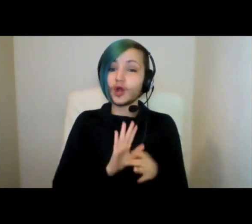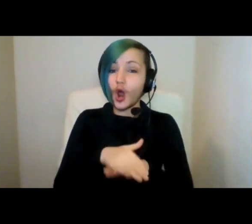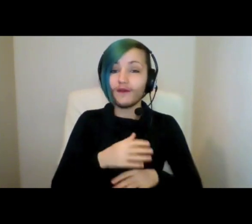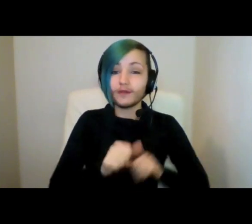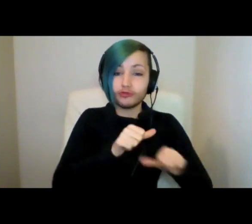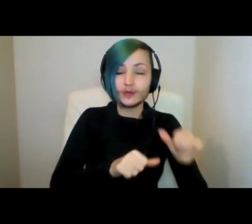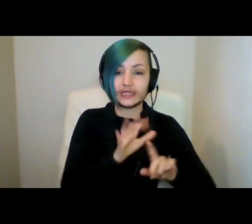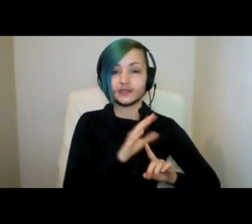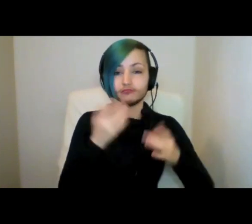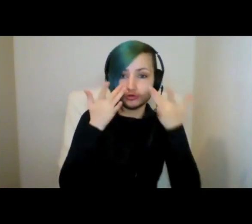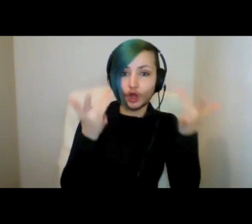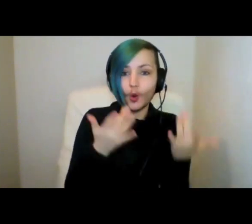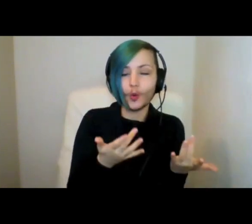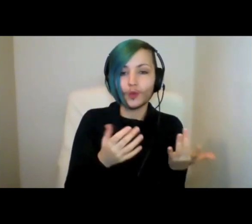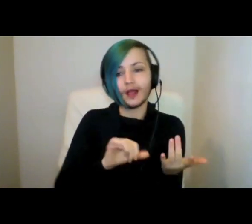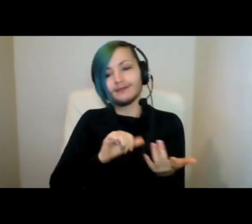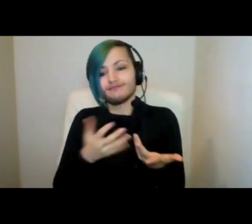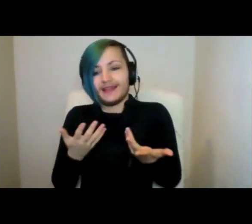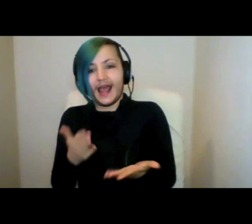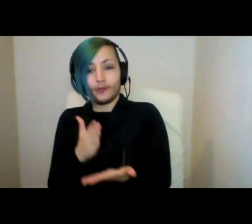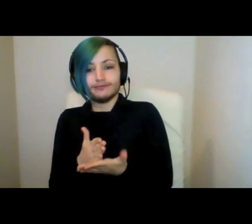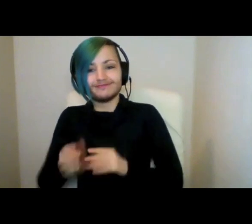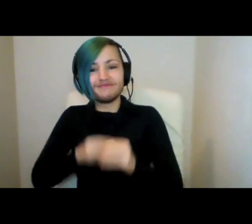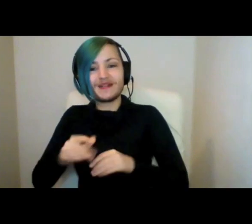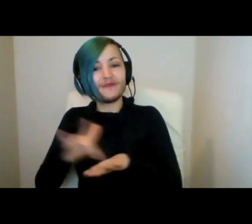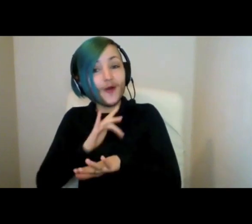work. So this year for Studio Voltaire, Naina did